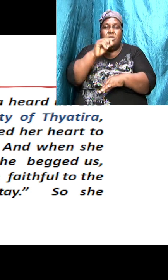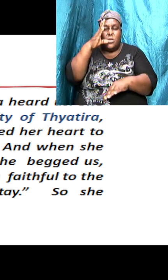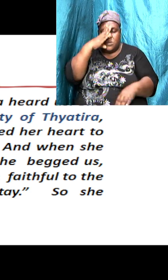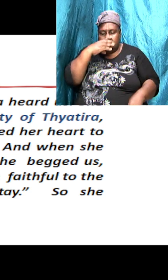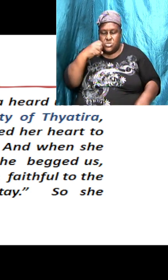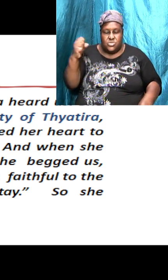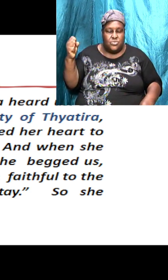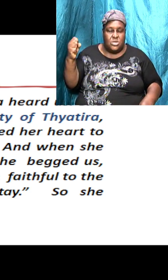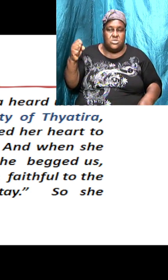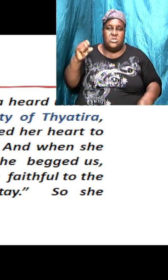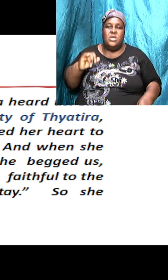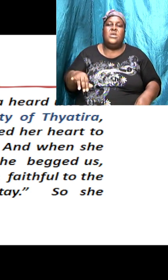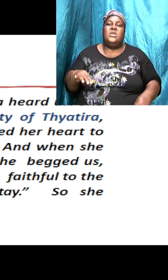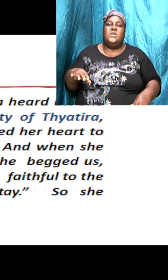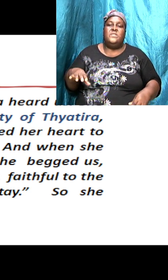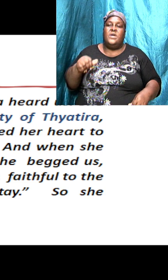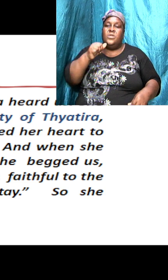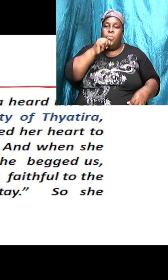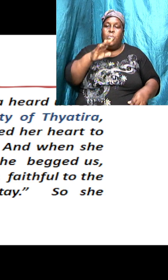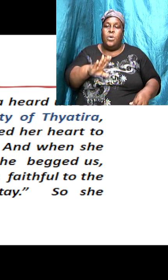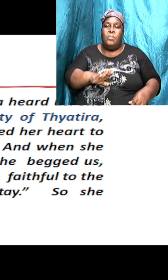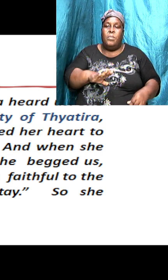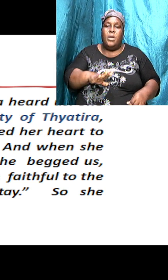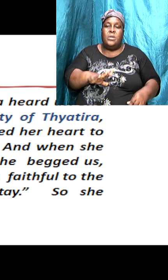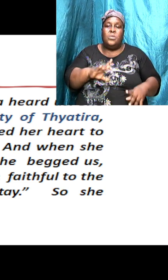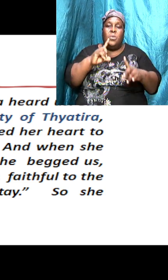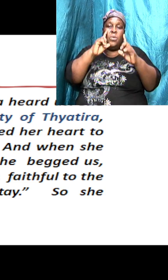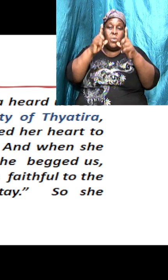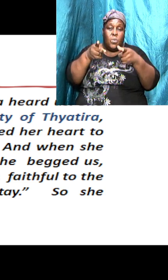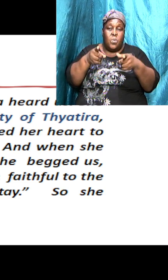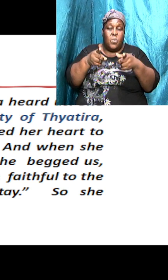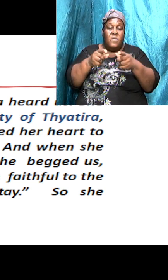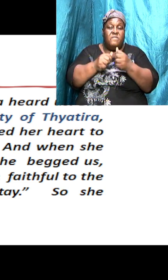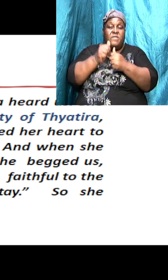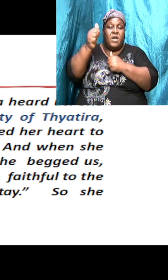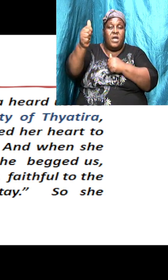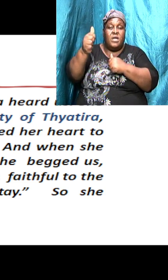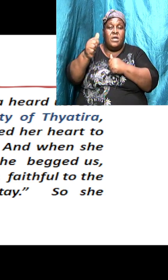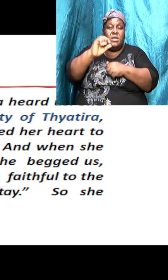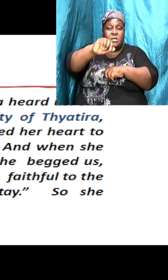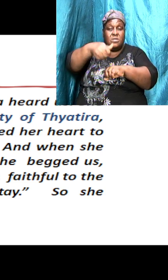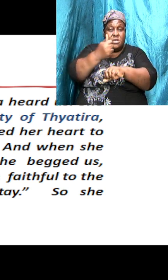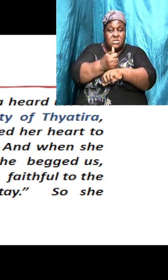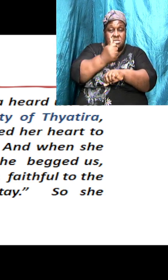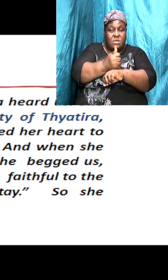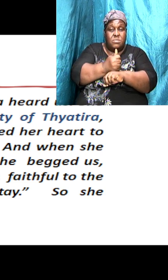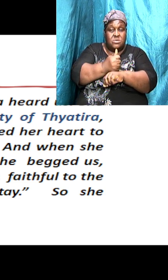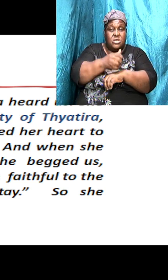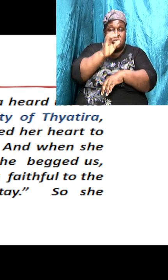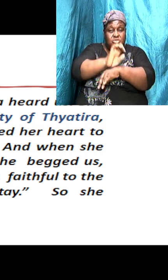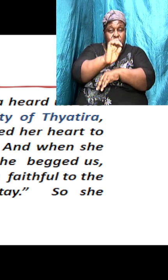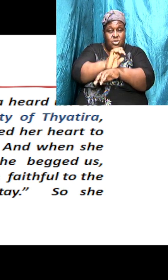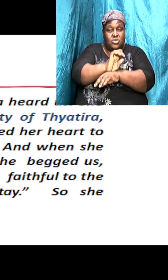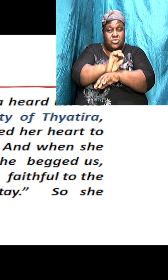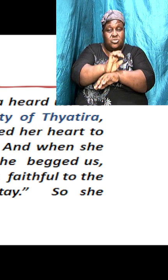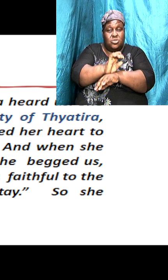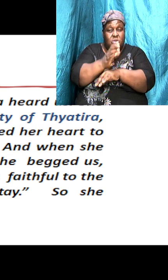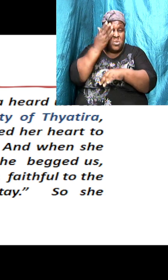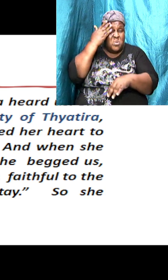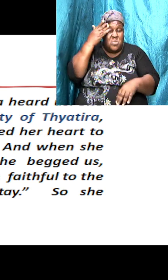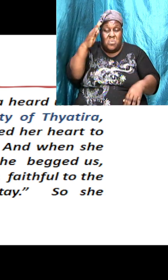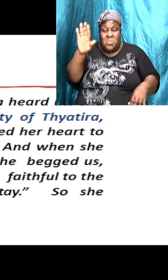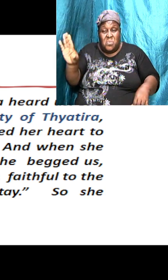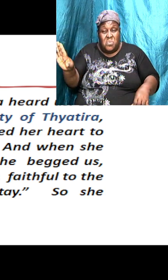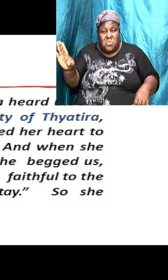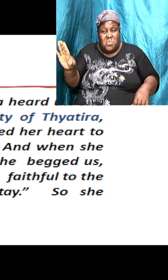it is not strange that ladies actually went that far in establishing and opening churches. I don't know if ultimately